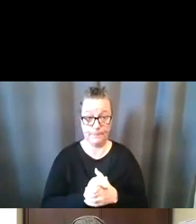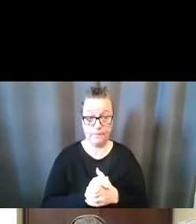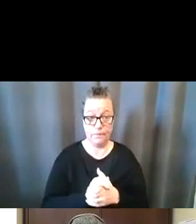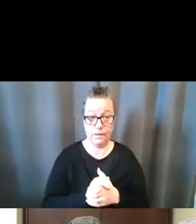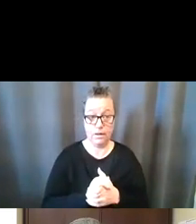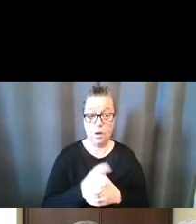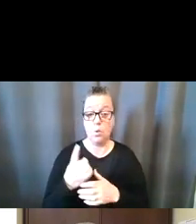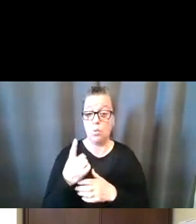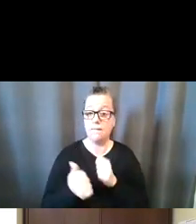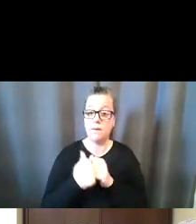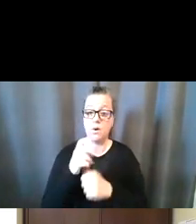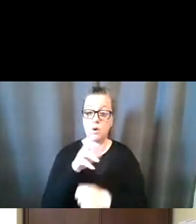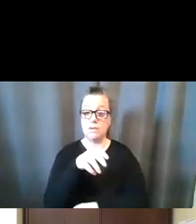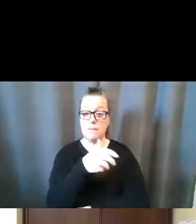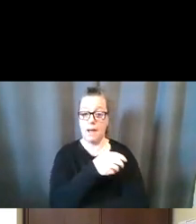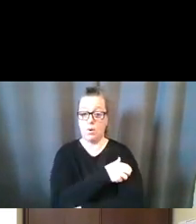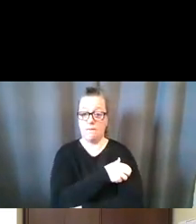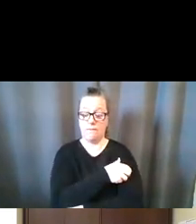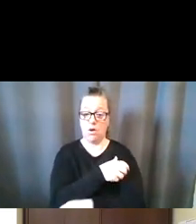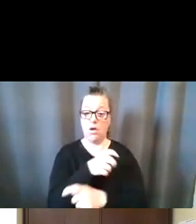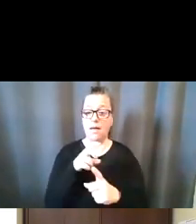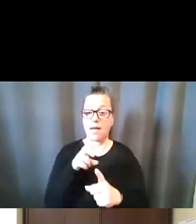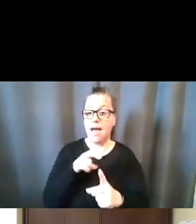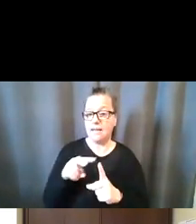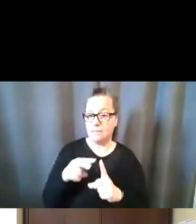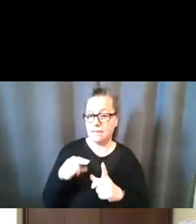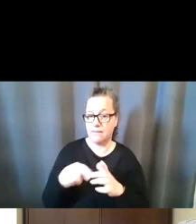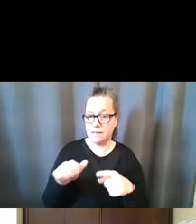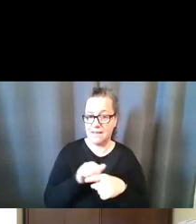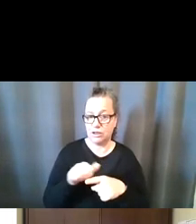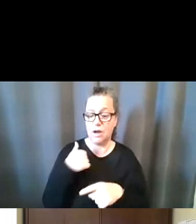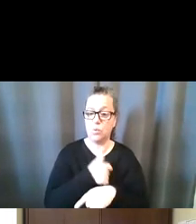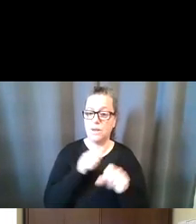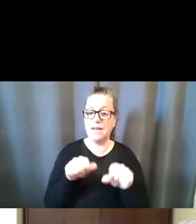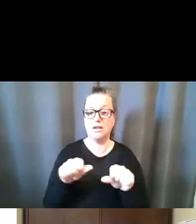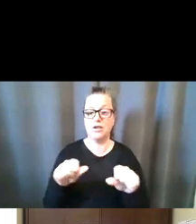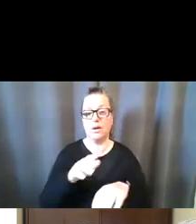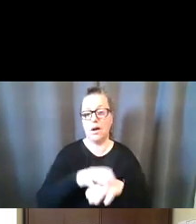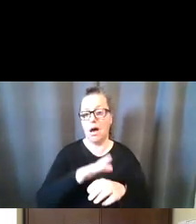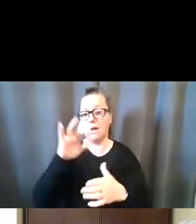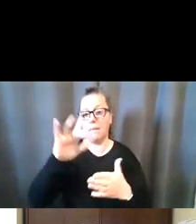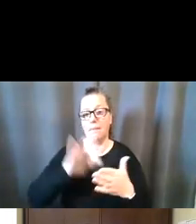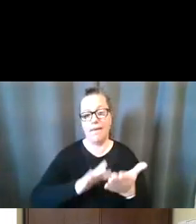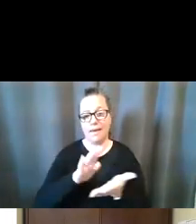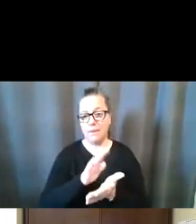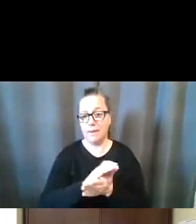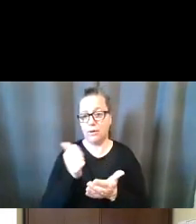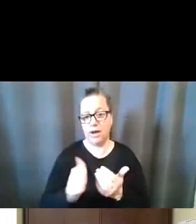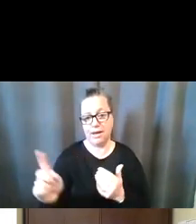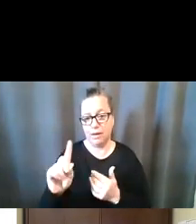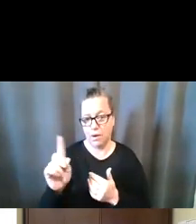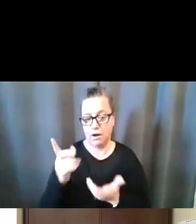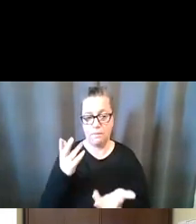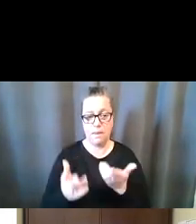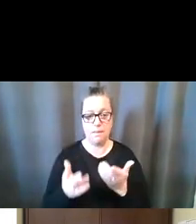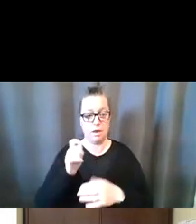because one of the most powerful aspects of this exercise is we can do it on a blank sheet of paper anywhere. This is the way you might frame it